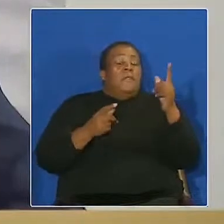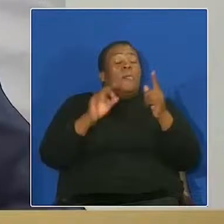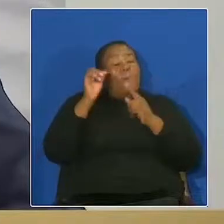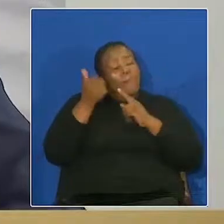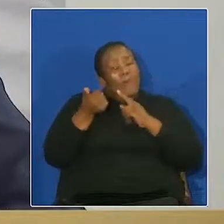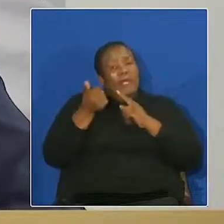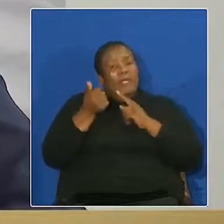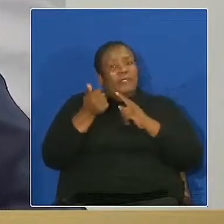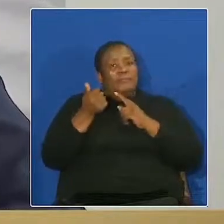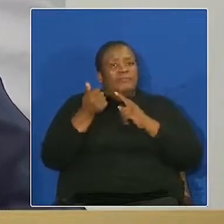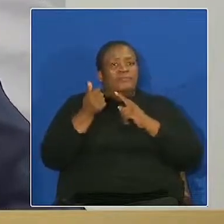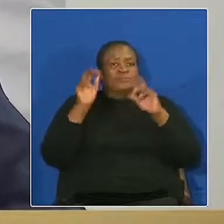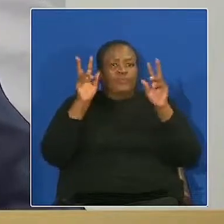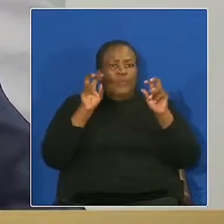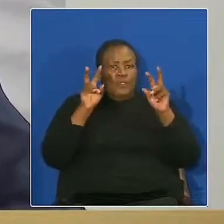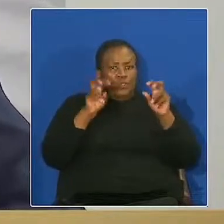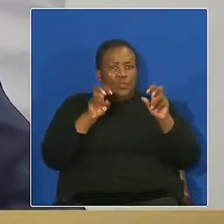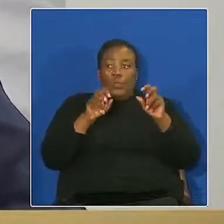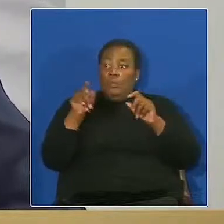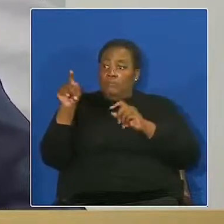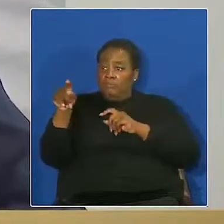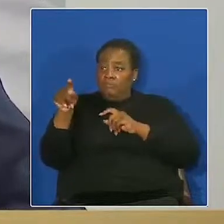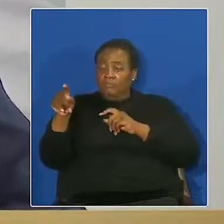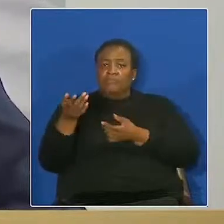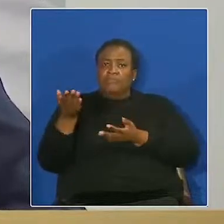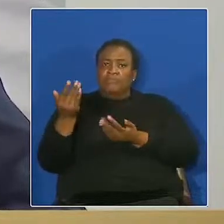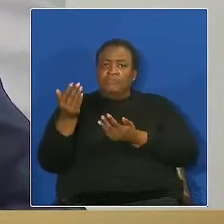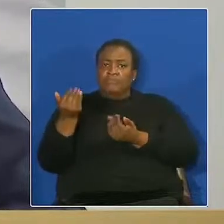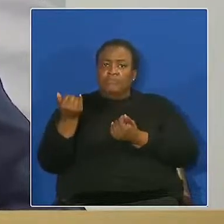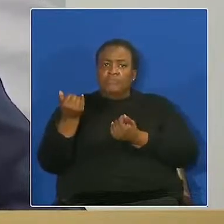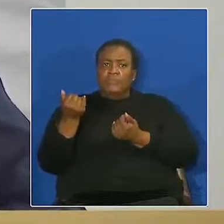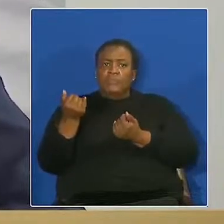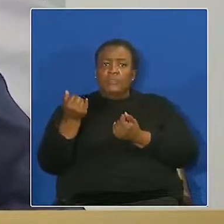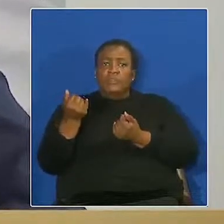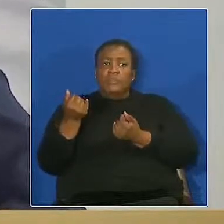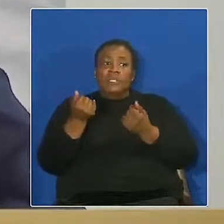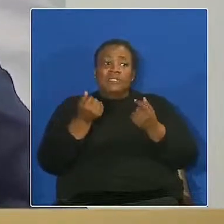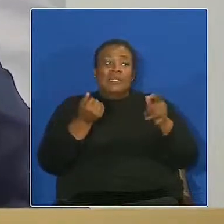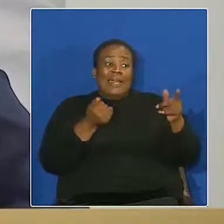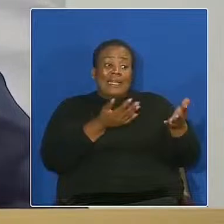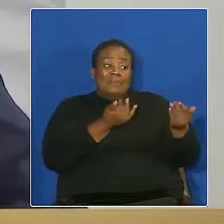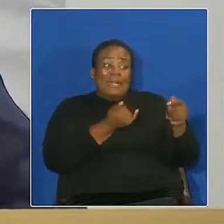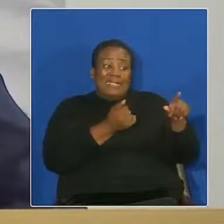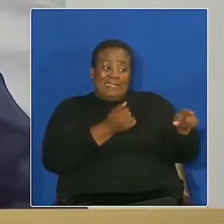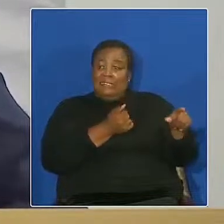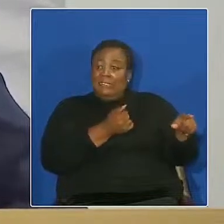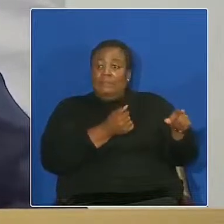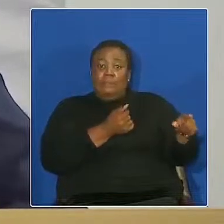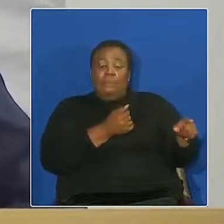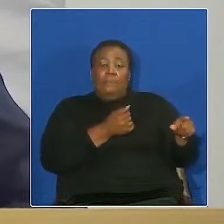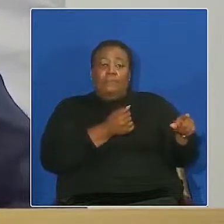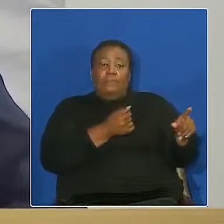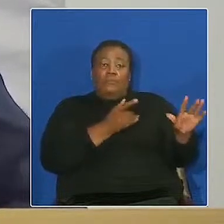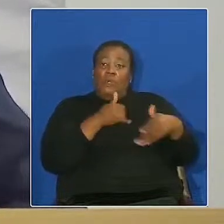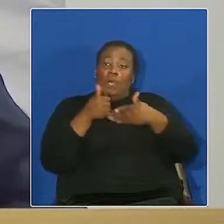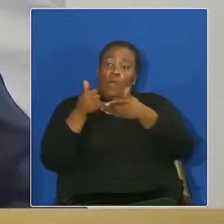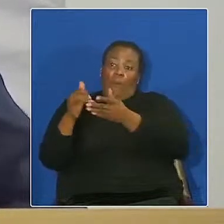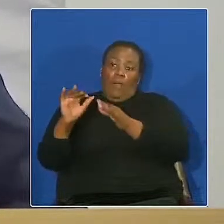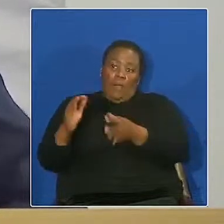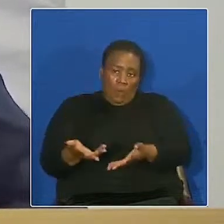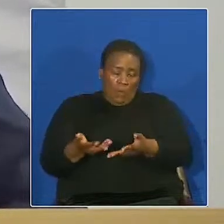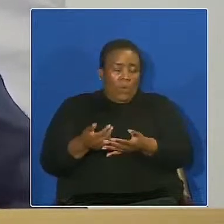Mr. Matlala will expect Mr. Mkhotsi to be instrumental will be